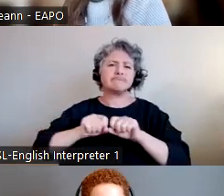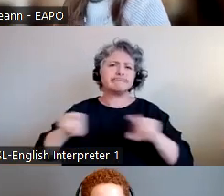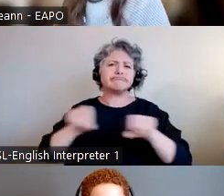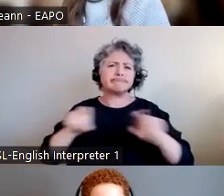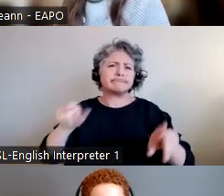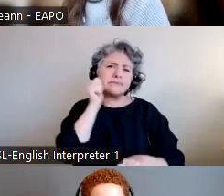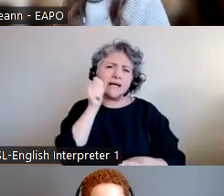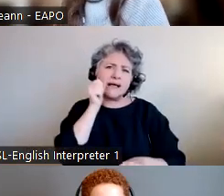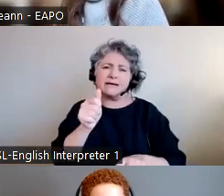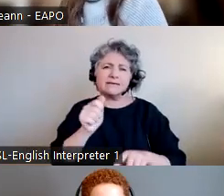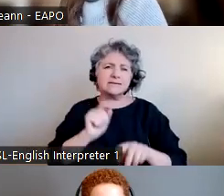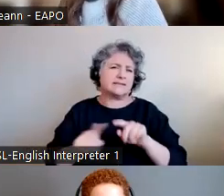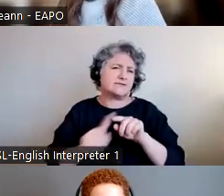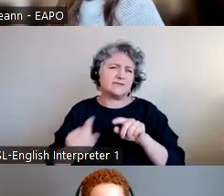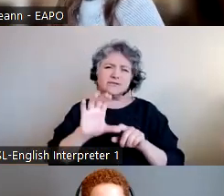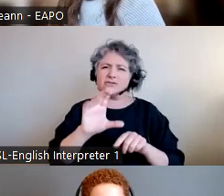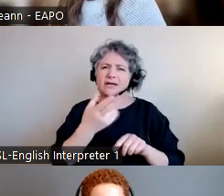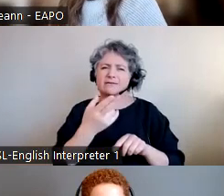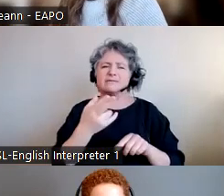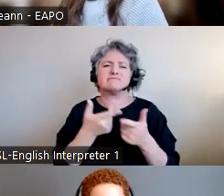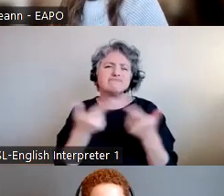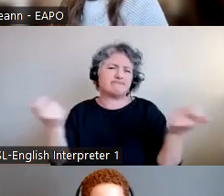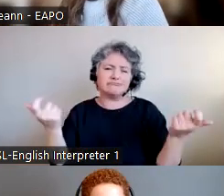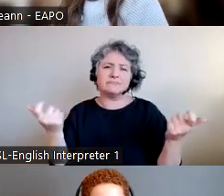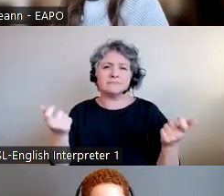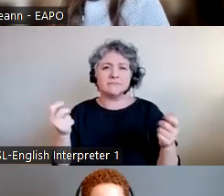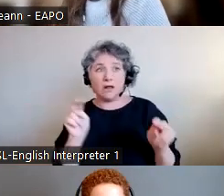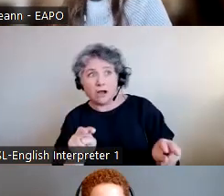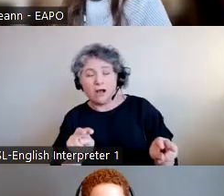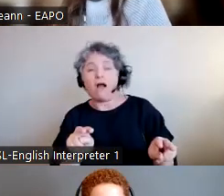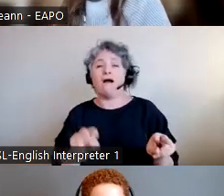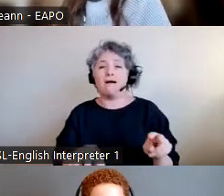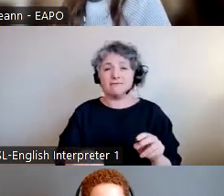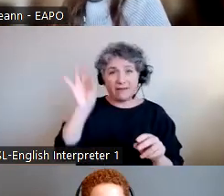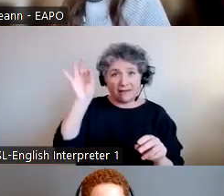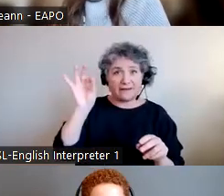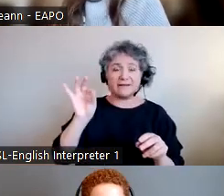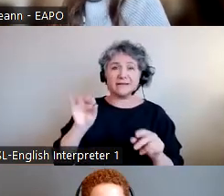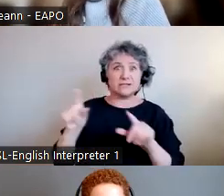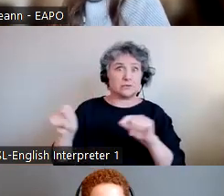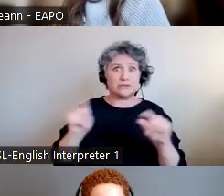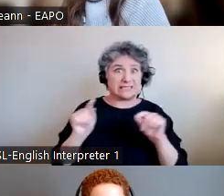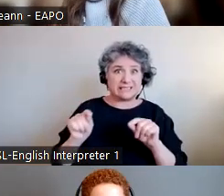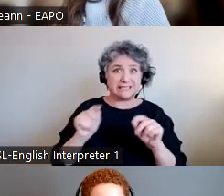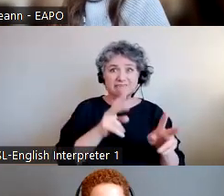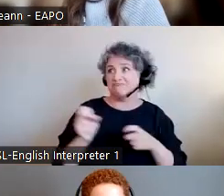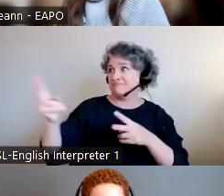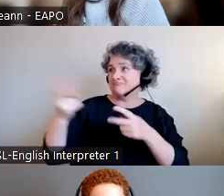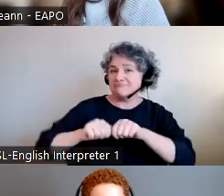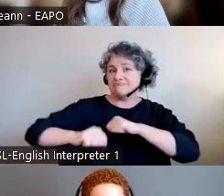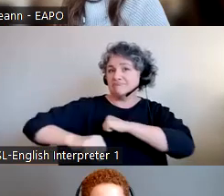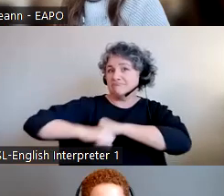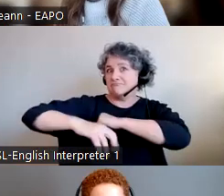So have a look and follow us. And retweet whatever you can do to help promote the work that we're doing in terms